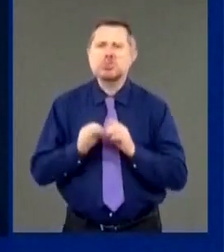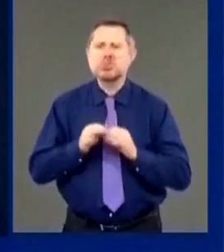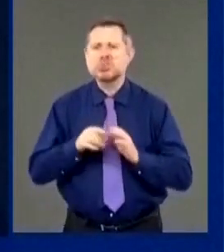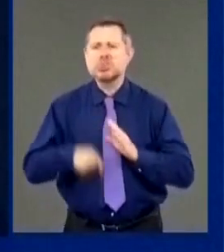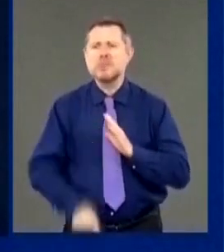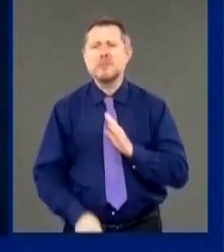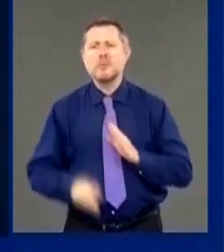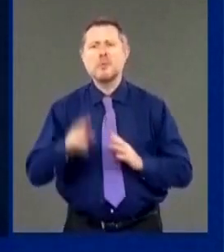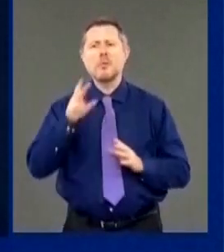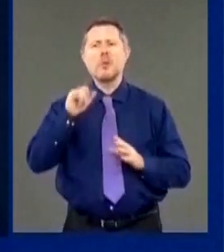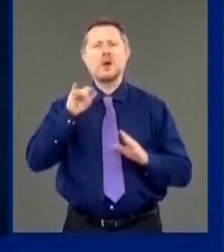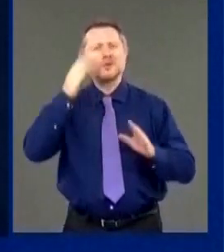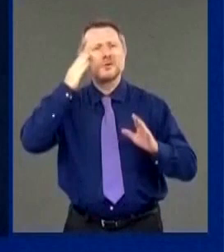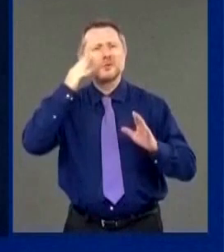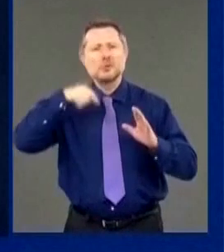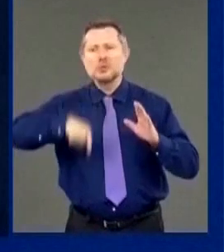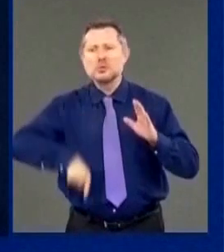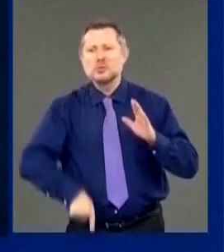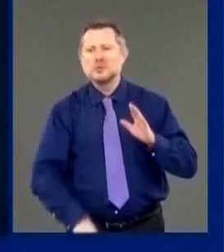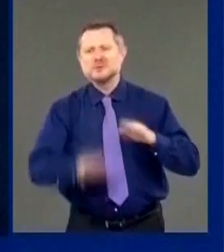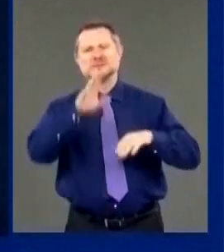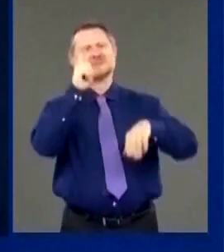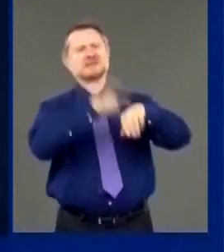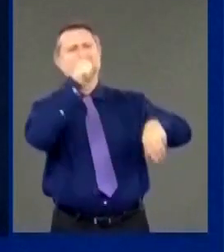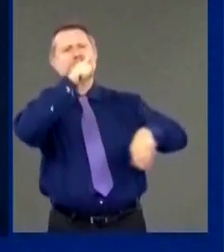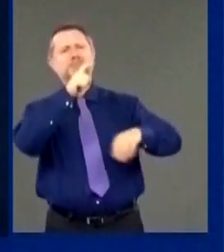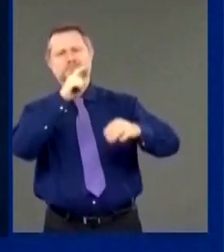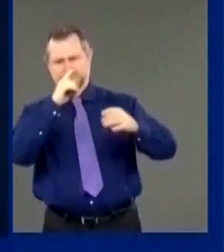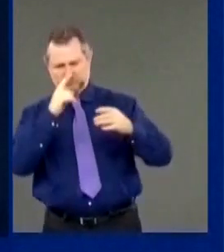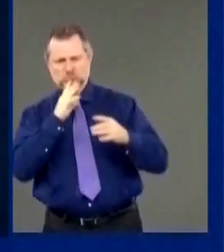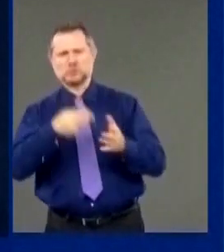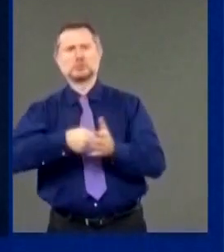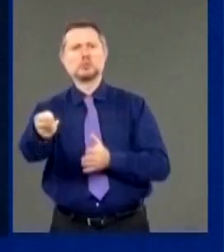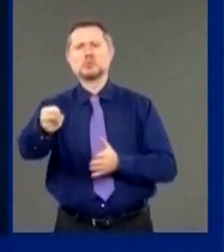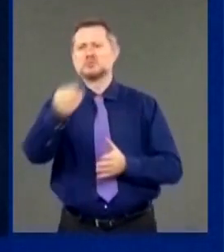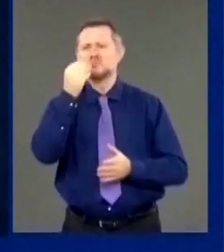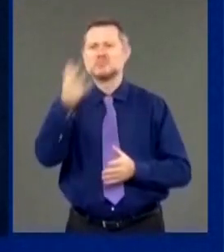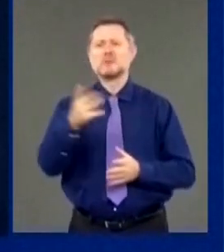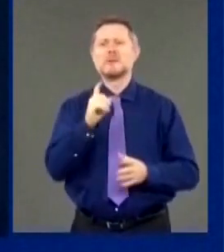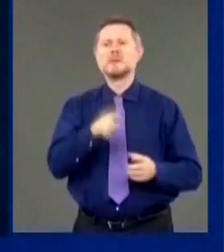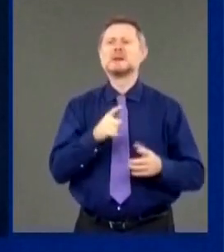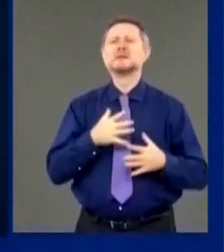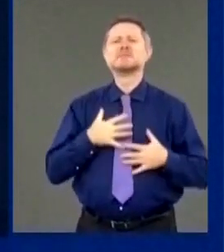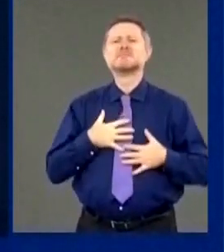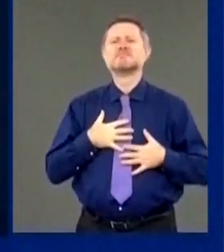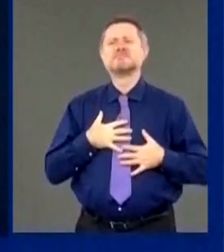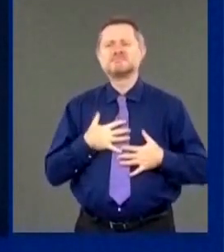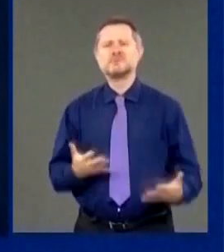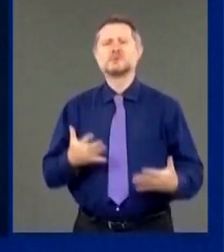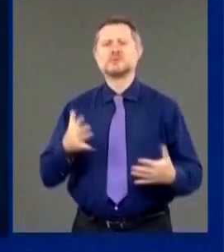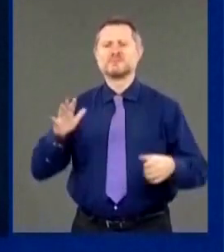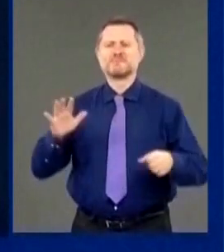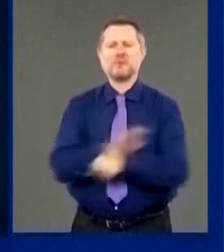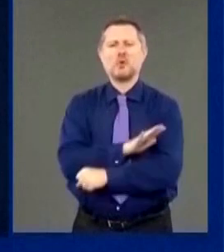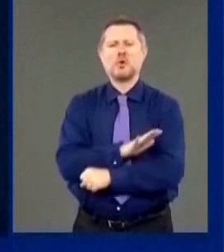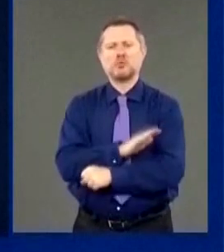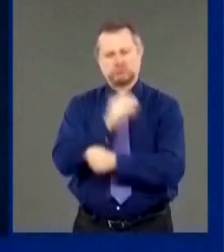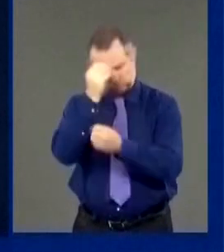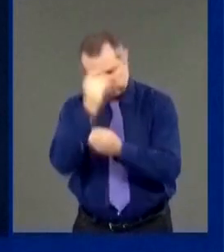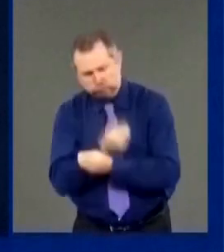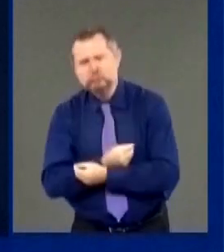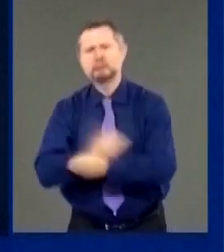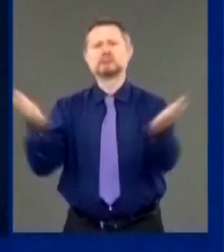truth. The first thing he can do, come clean with the American people, admit the